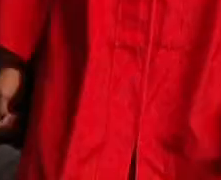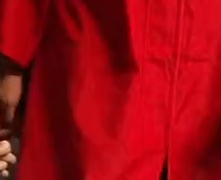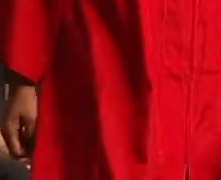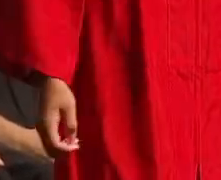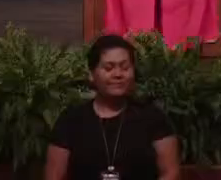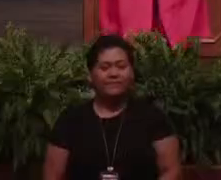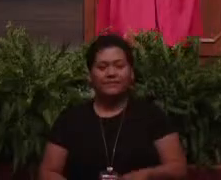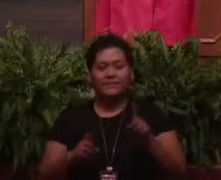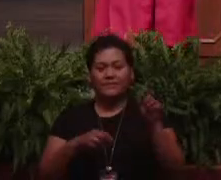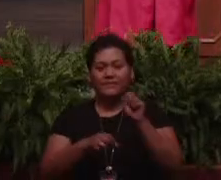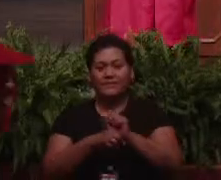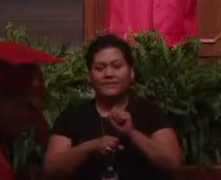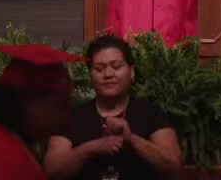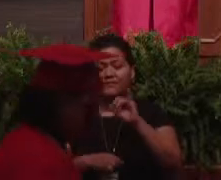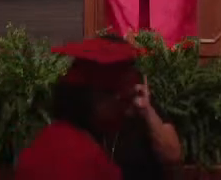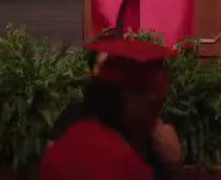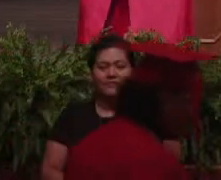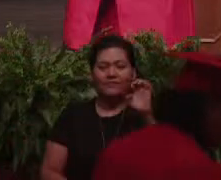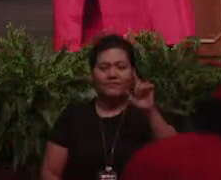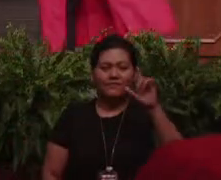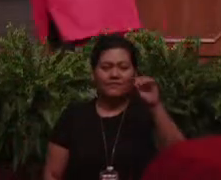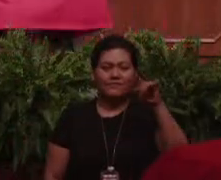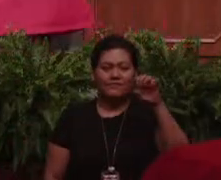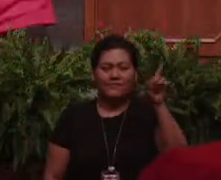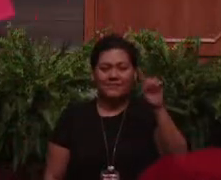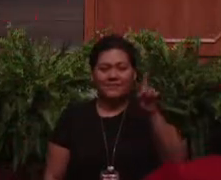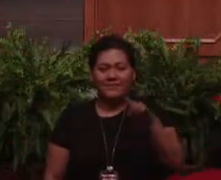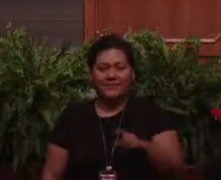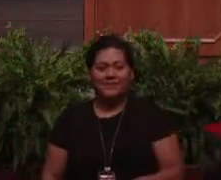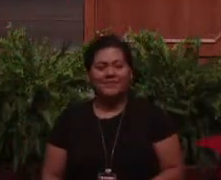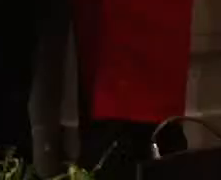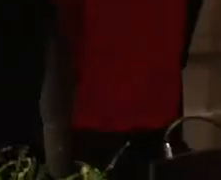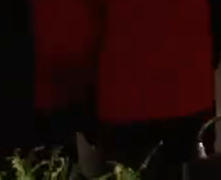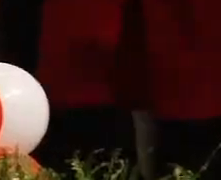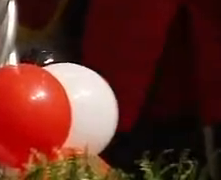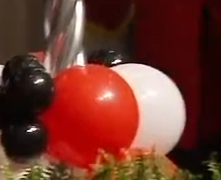Attending the workforce, Jose Angel Lopez.